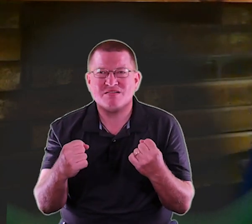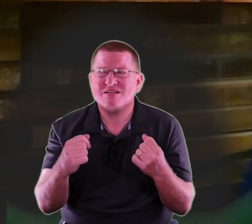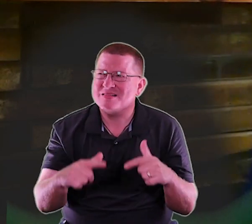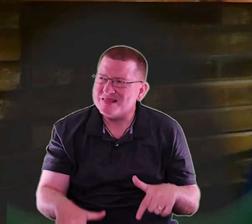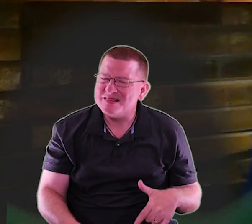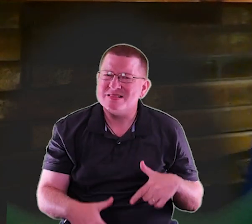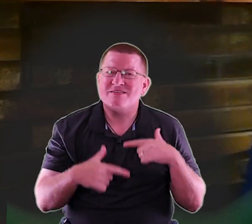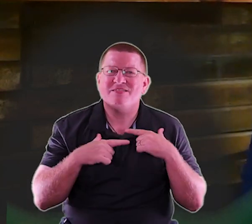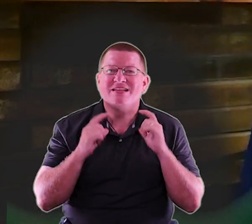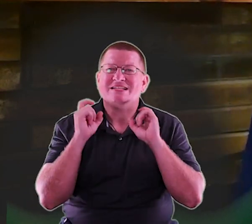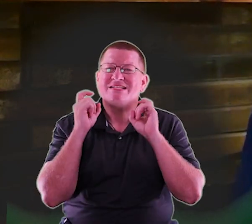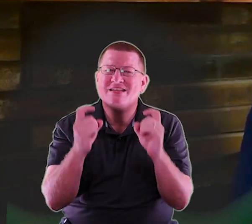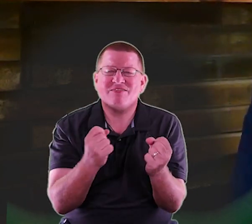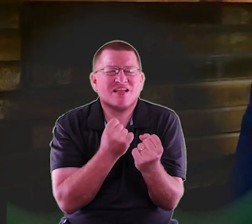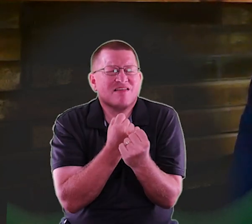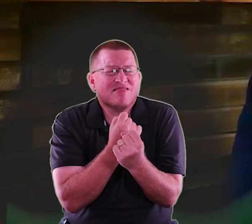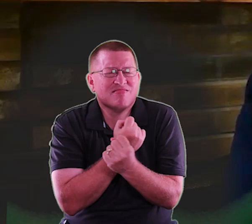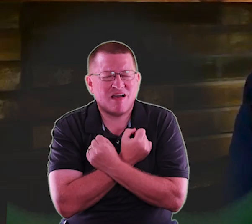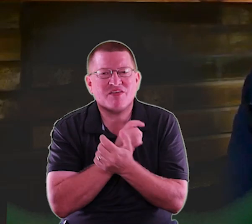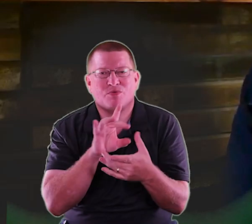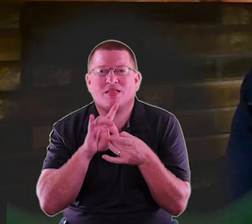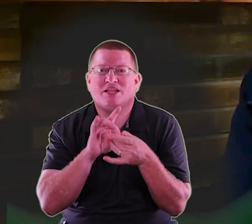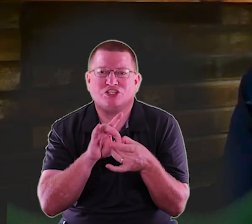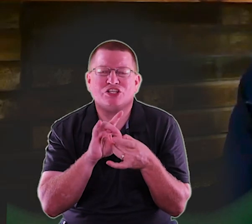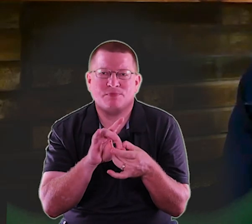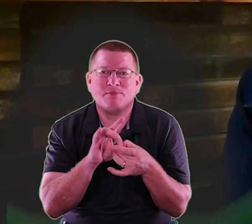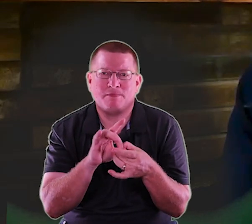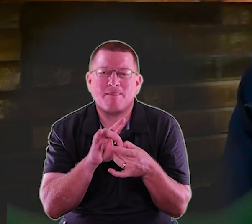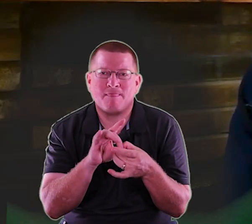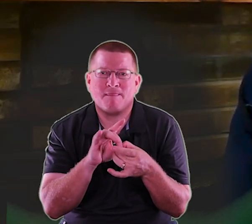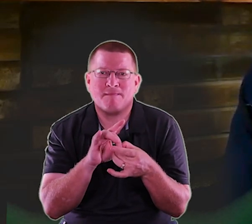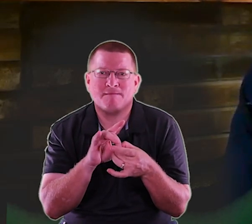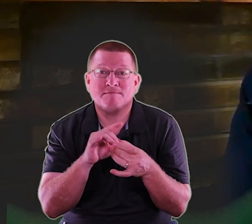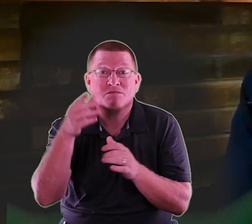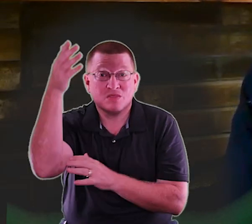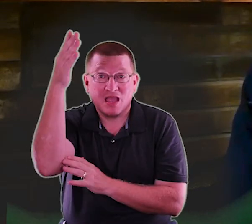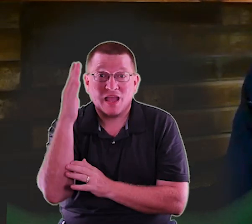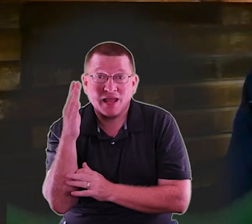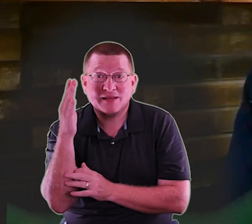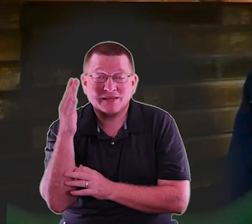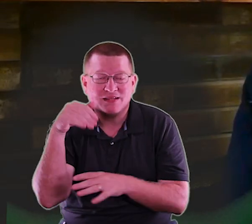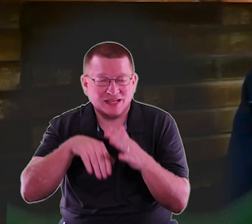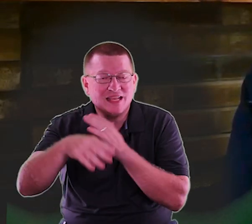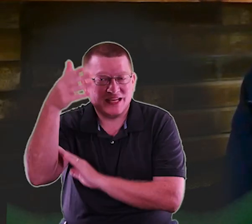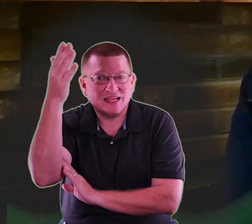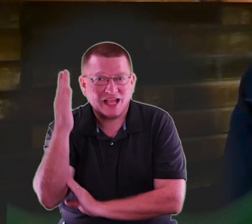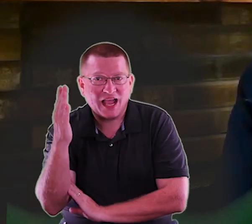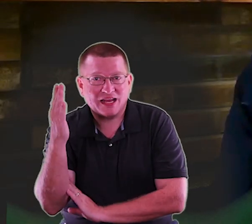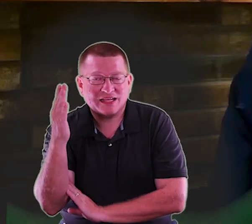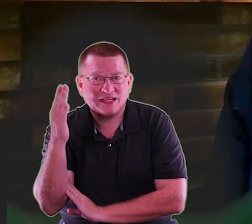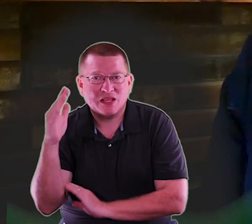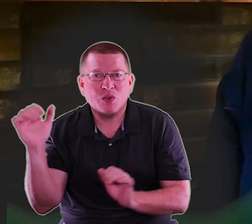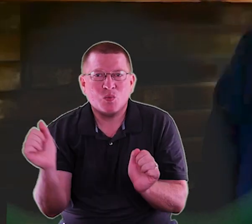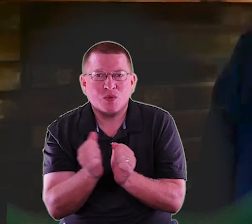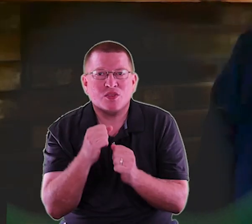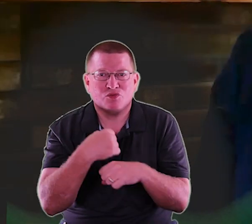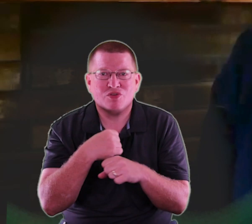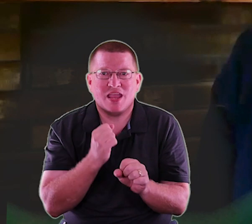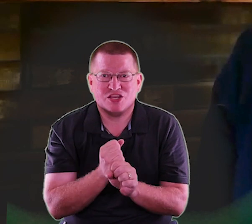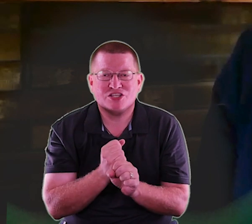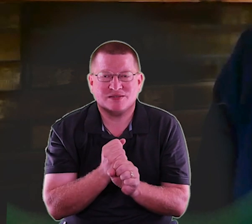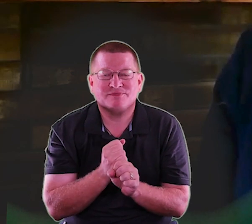living, giving, loving relationship with God, in God, with